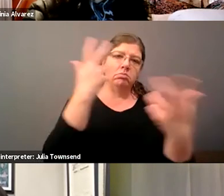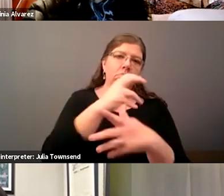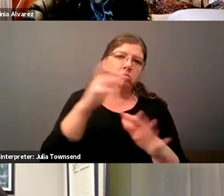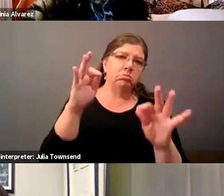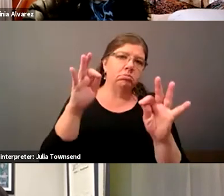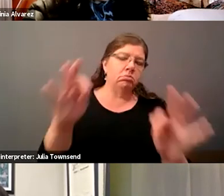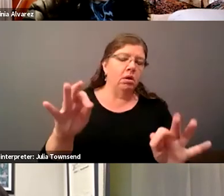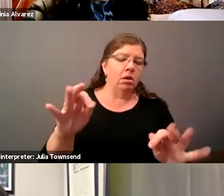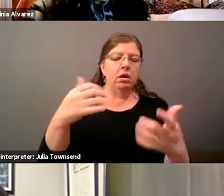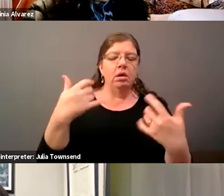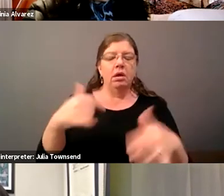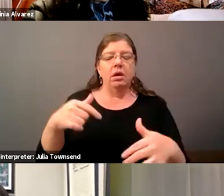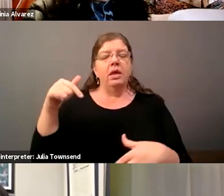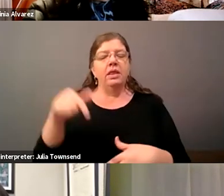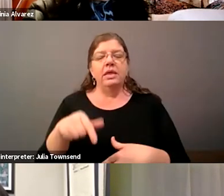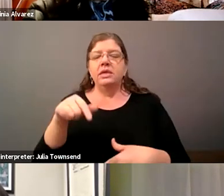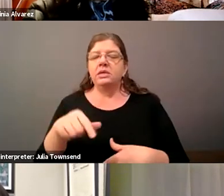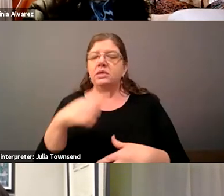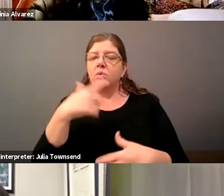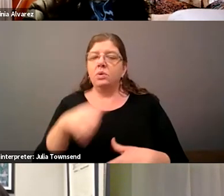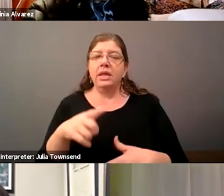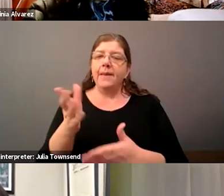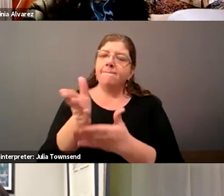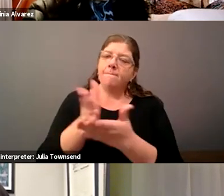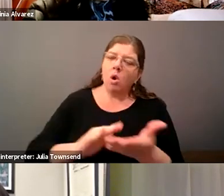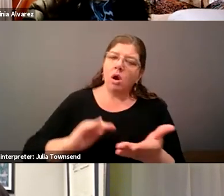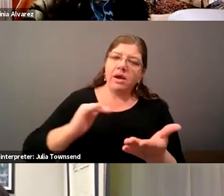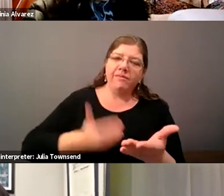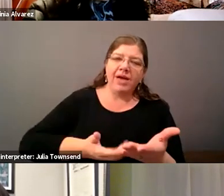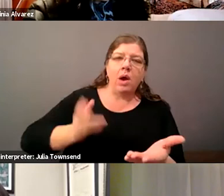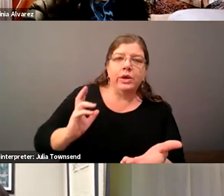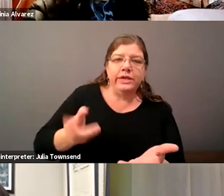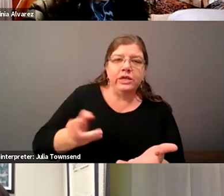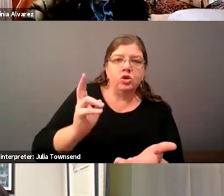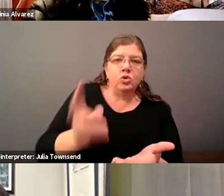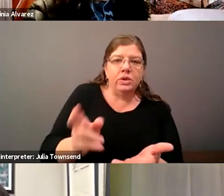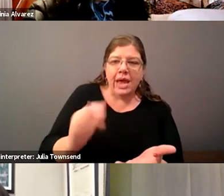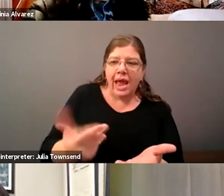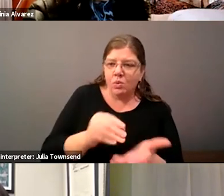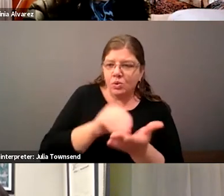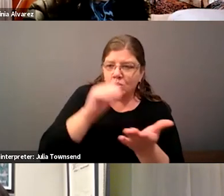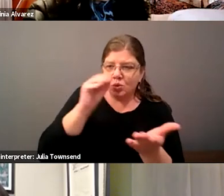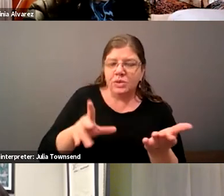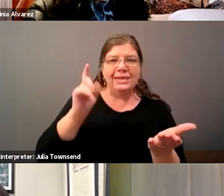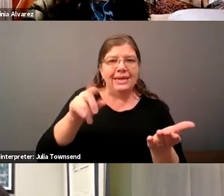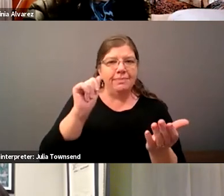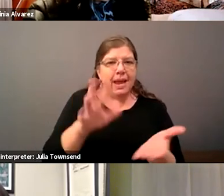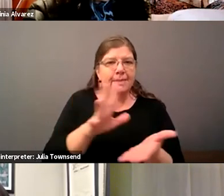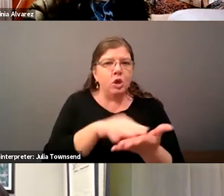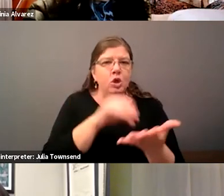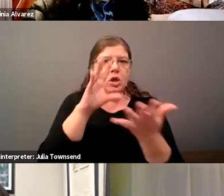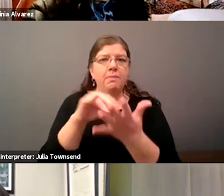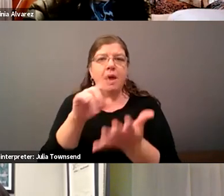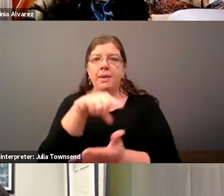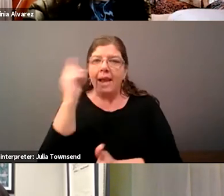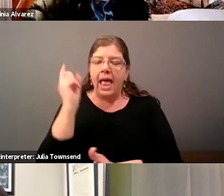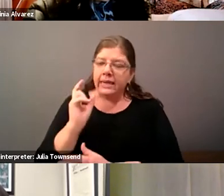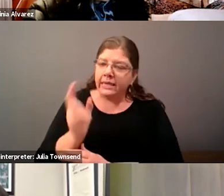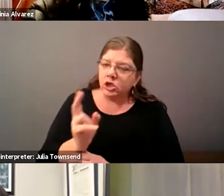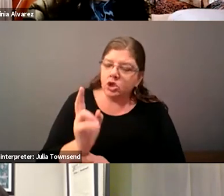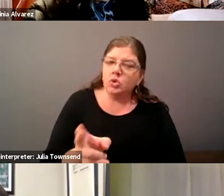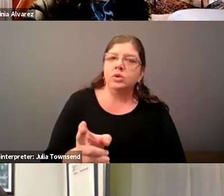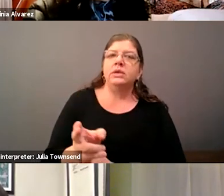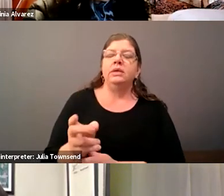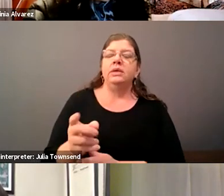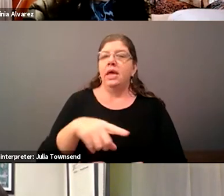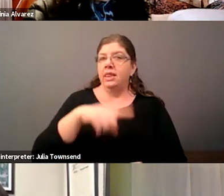so it just it's part of our history the st our students need to be able to learn about black history the